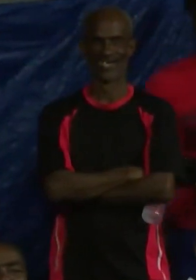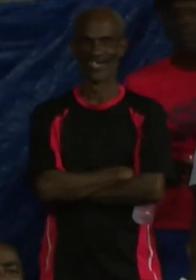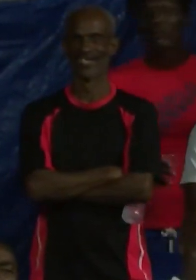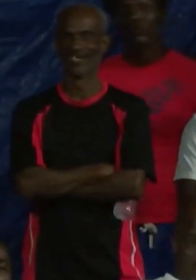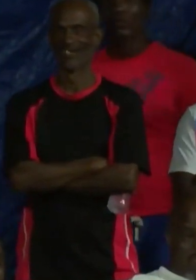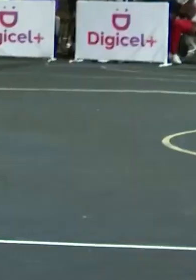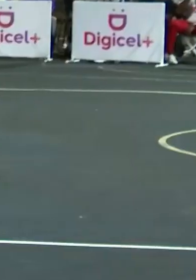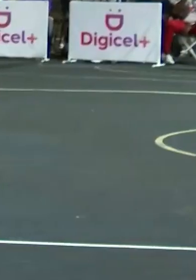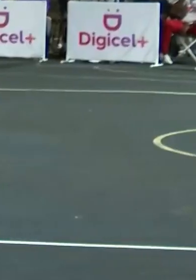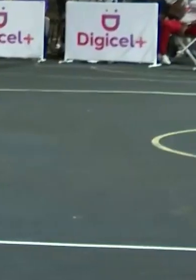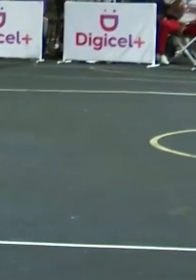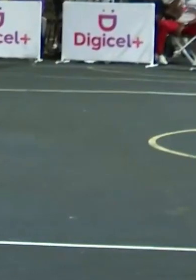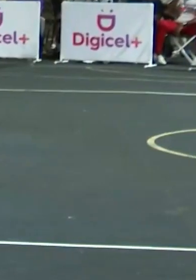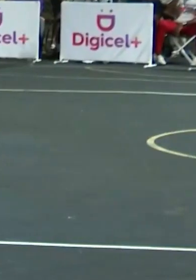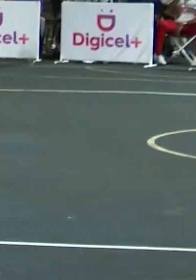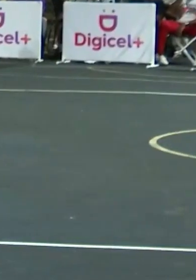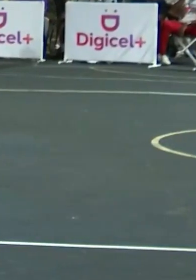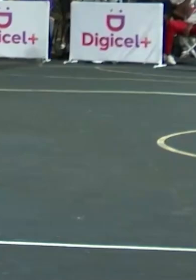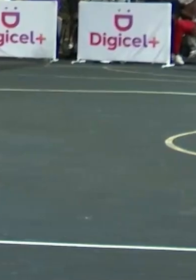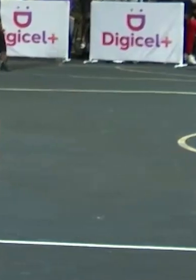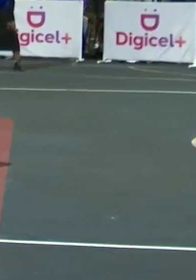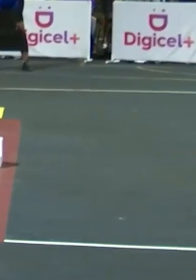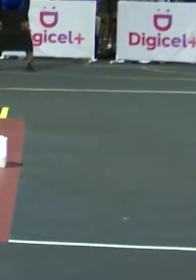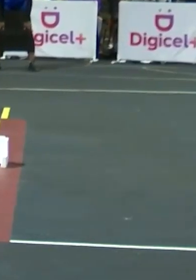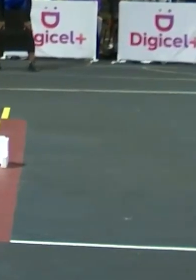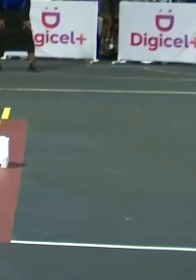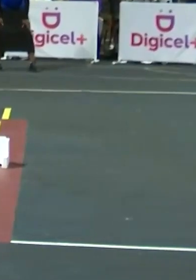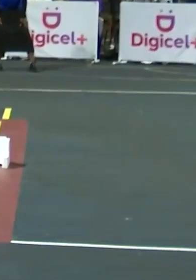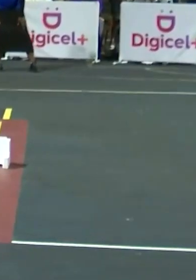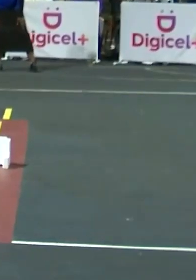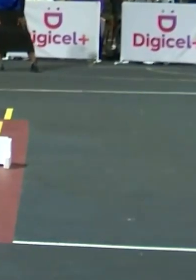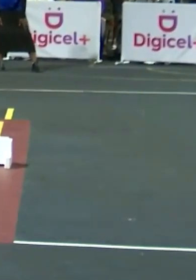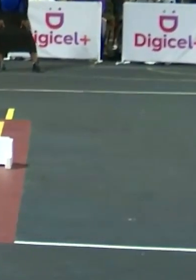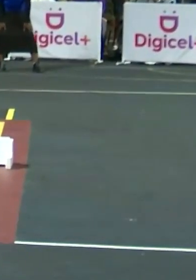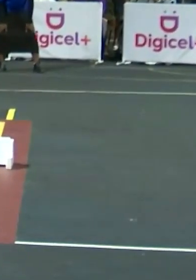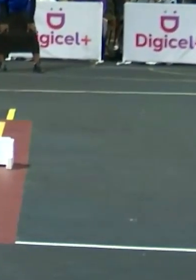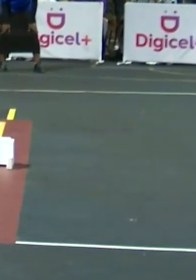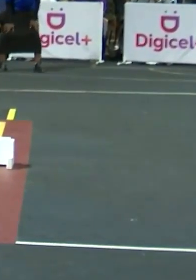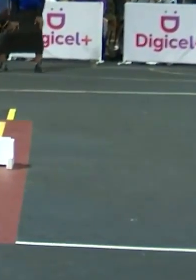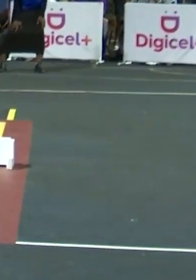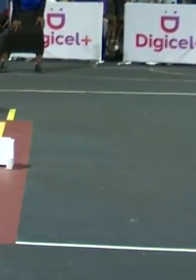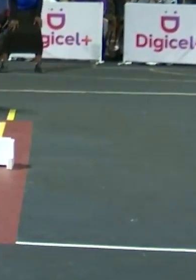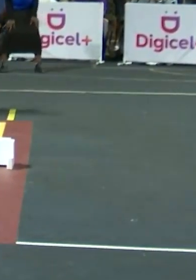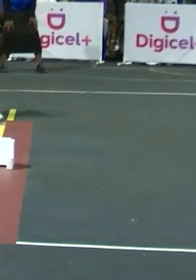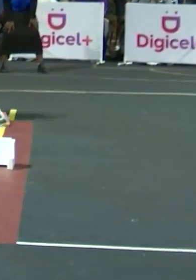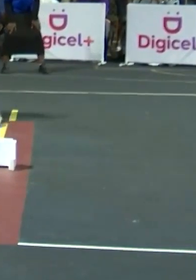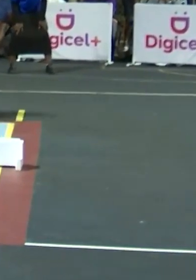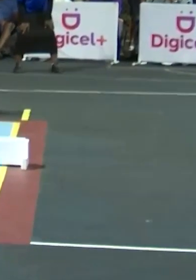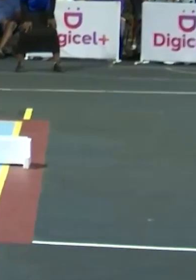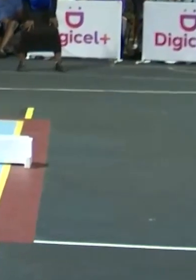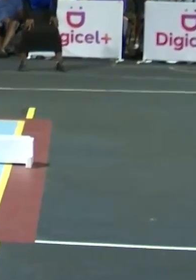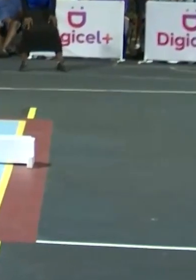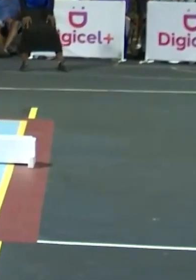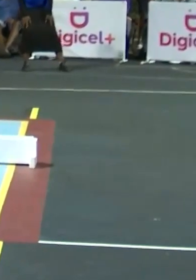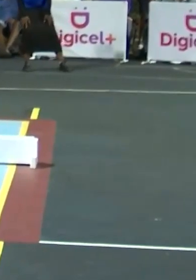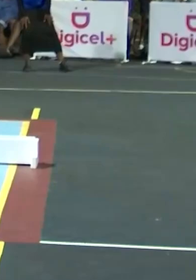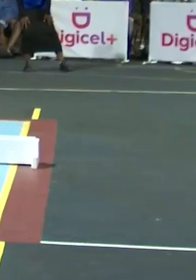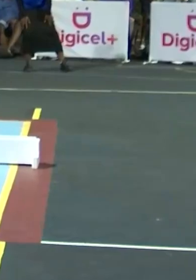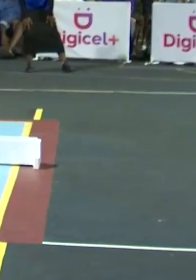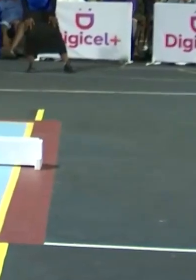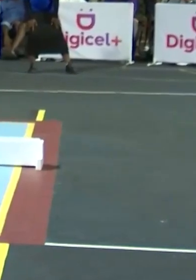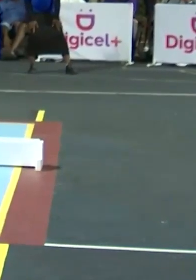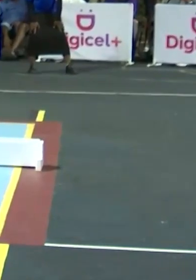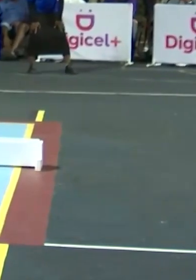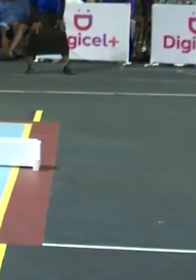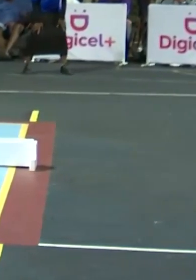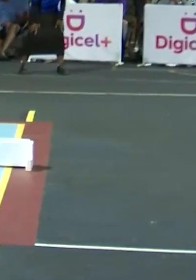it. I have to give it to the youngster. He came out guns blazing and was putting Griffith under pressure with quick and powerful returns. And though Griffith